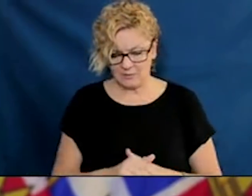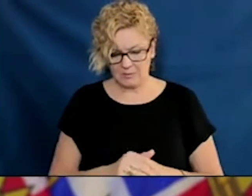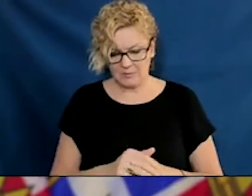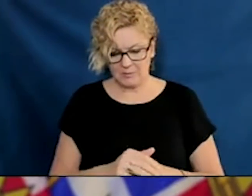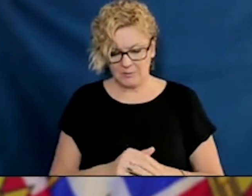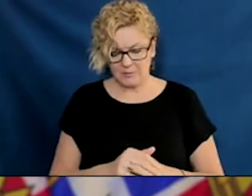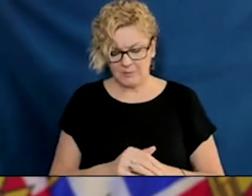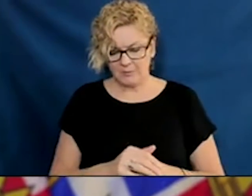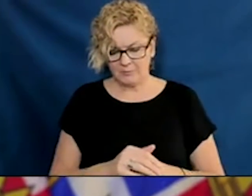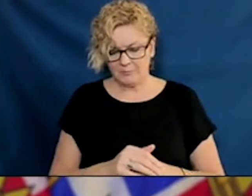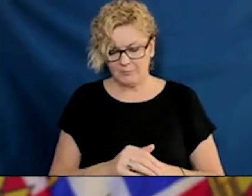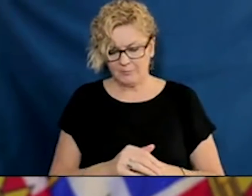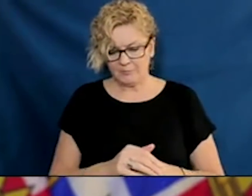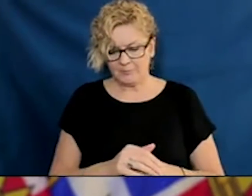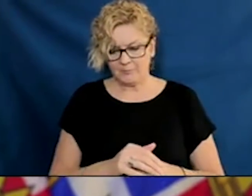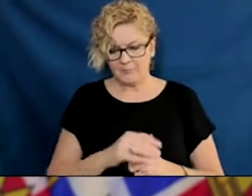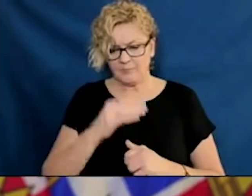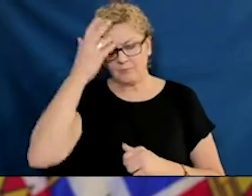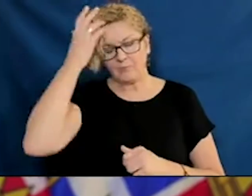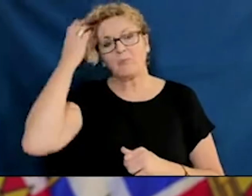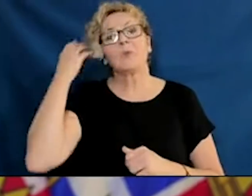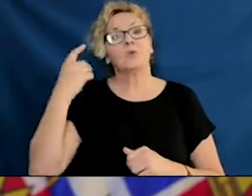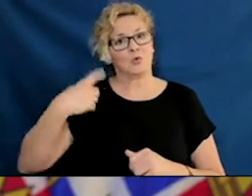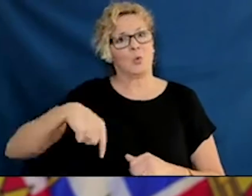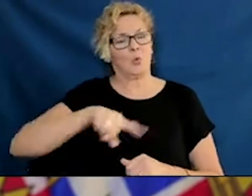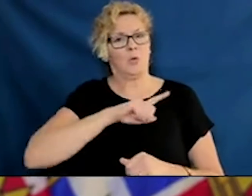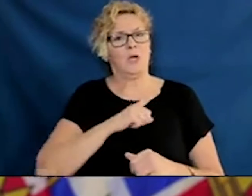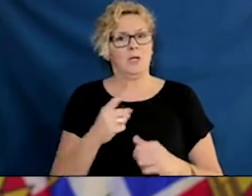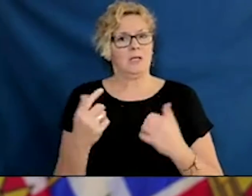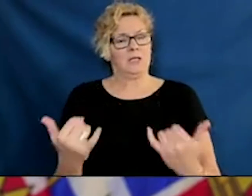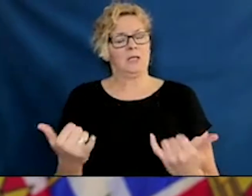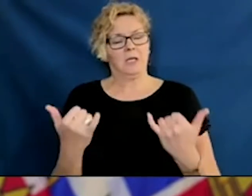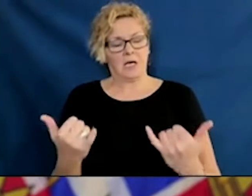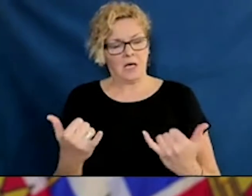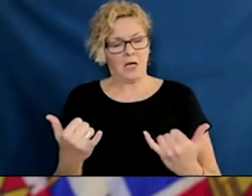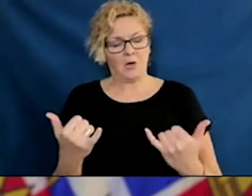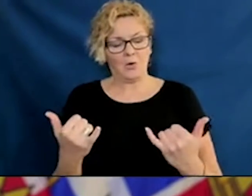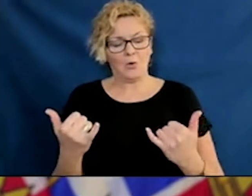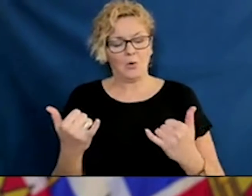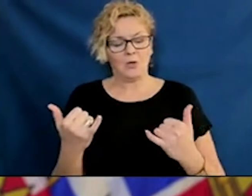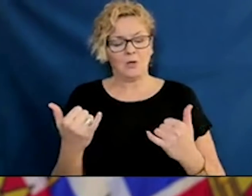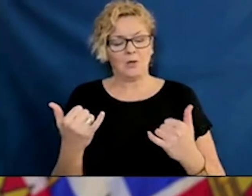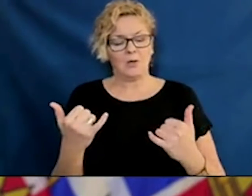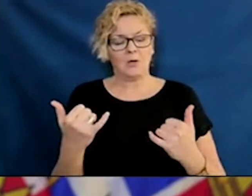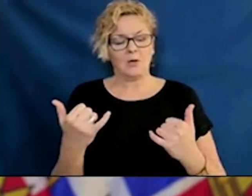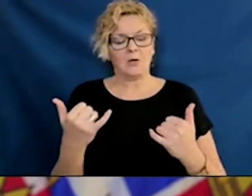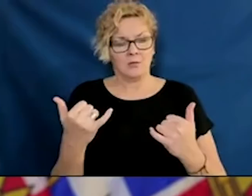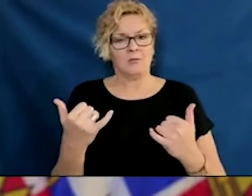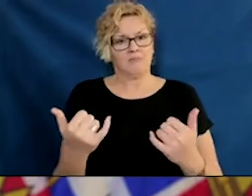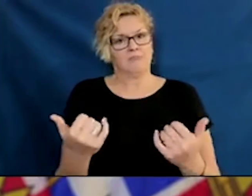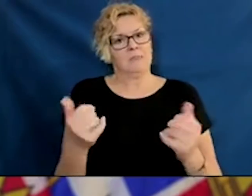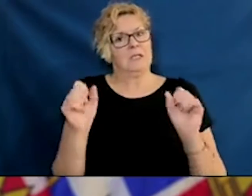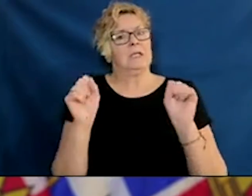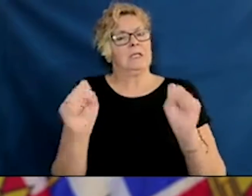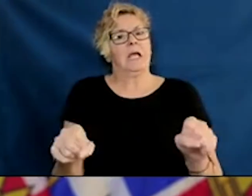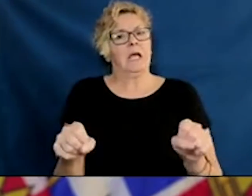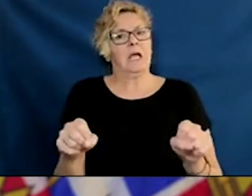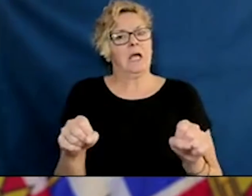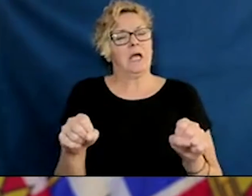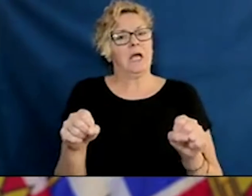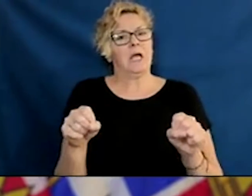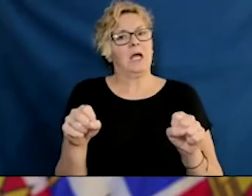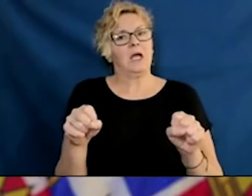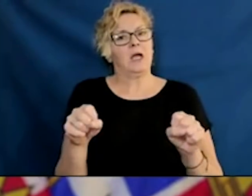compared to our cases overall, and we are ramping up. Currently, we are have an ability to do about 500 whole